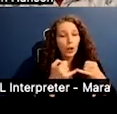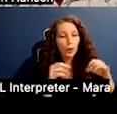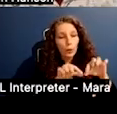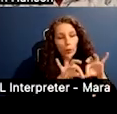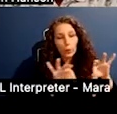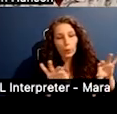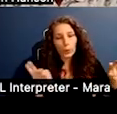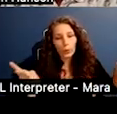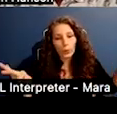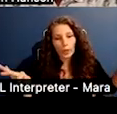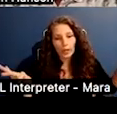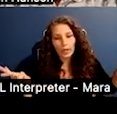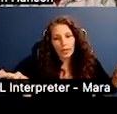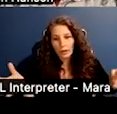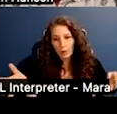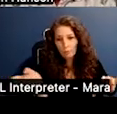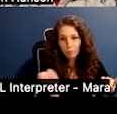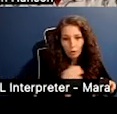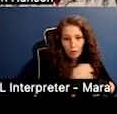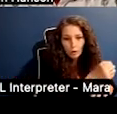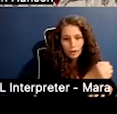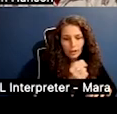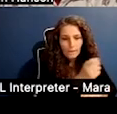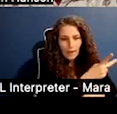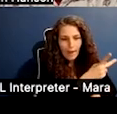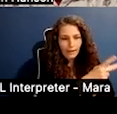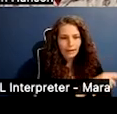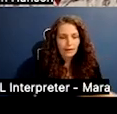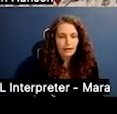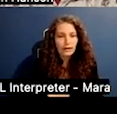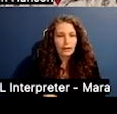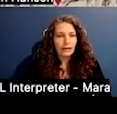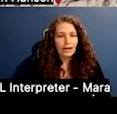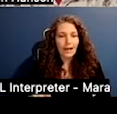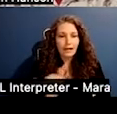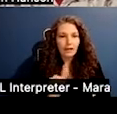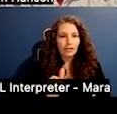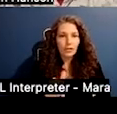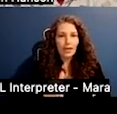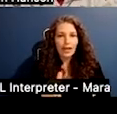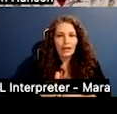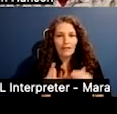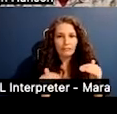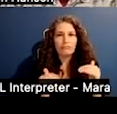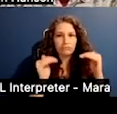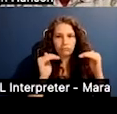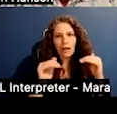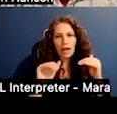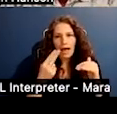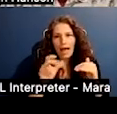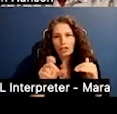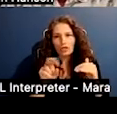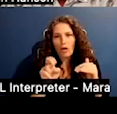They're pulling it back here. Next slide. And they even have hydraulic jacks to lift it up to get it in position